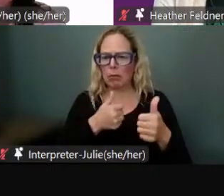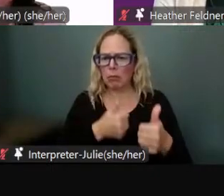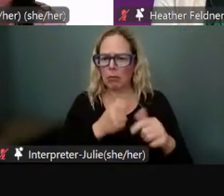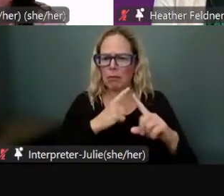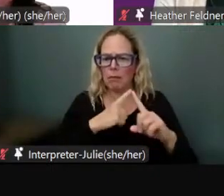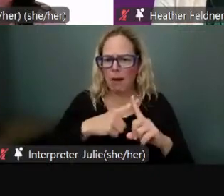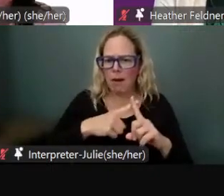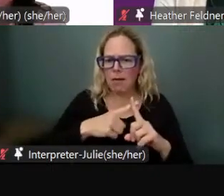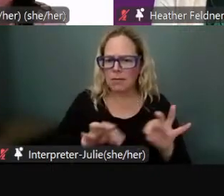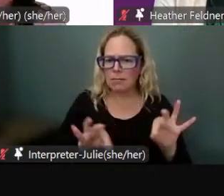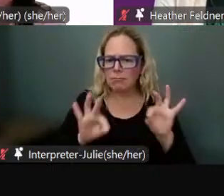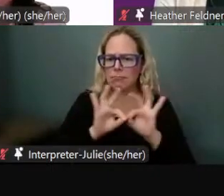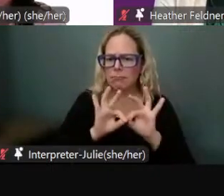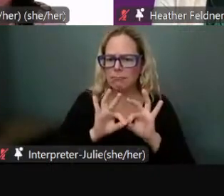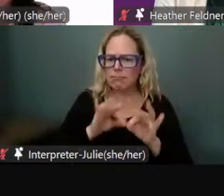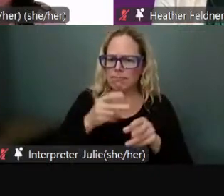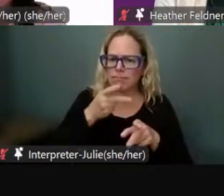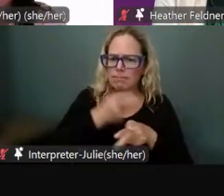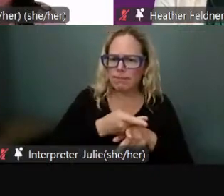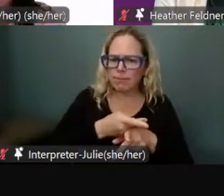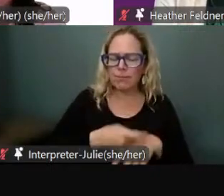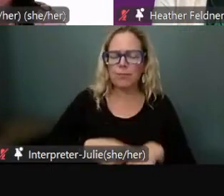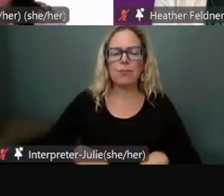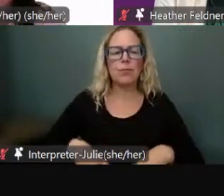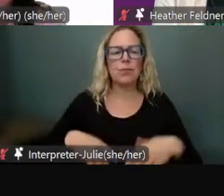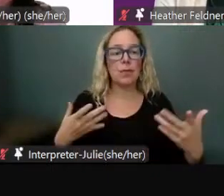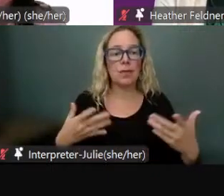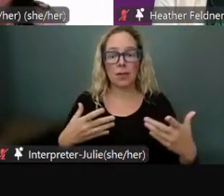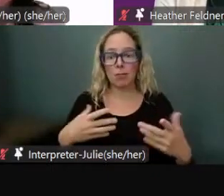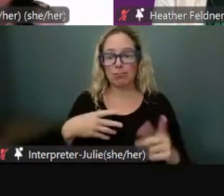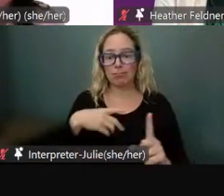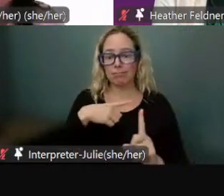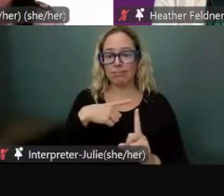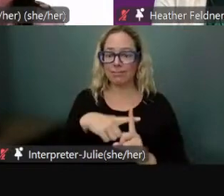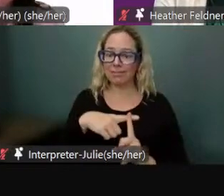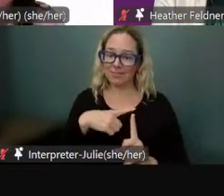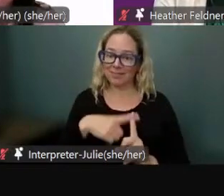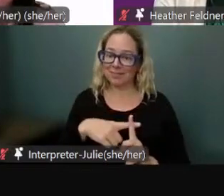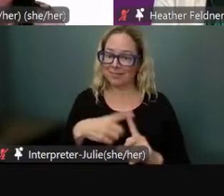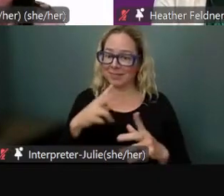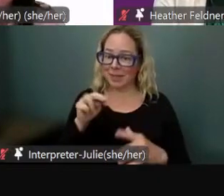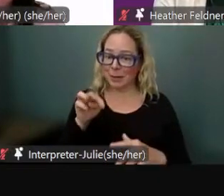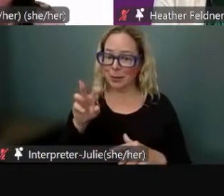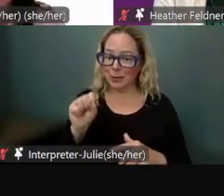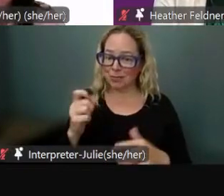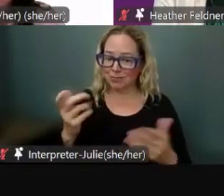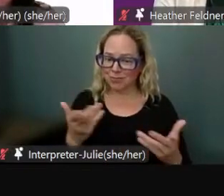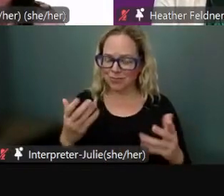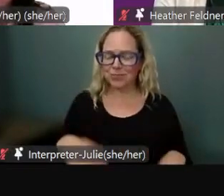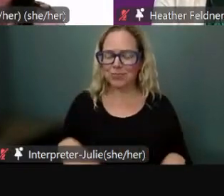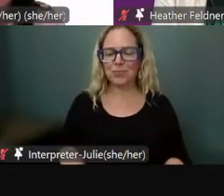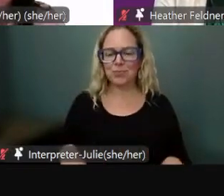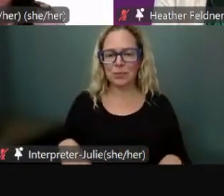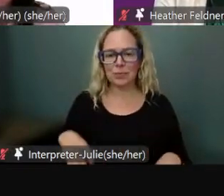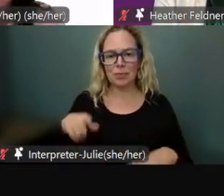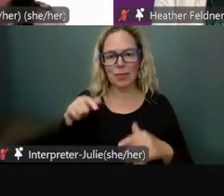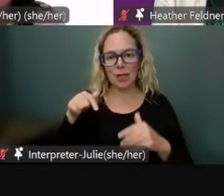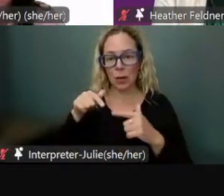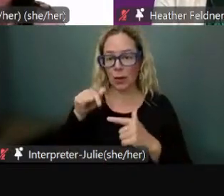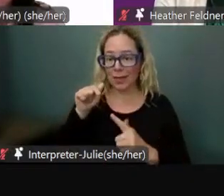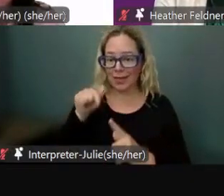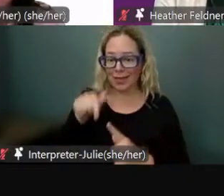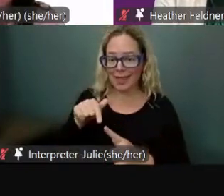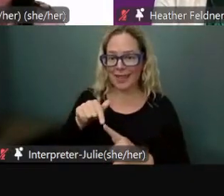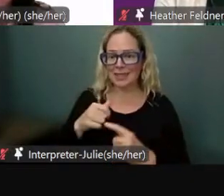most. So, the heartening news is that with exposure to our allyship